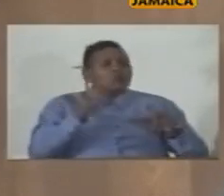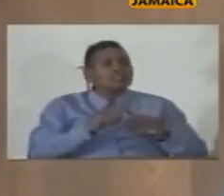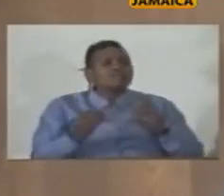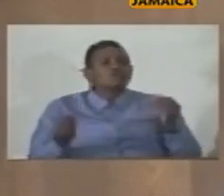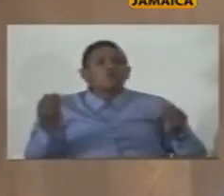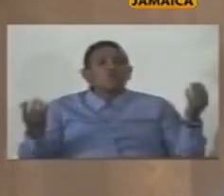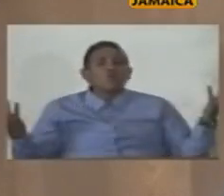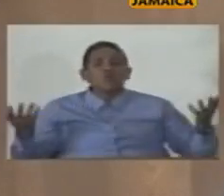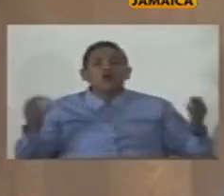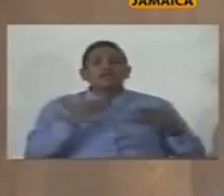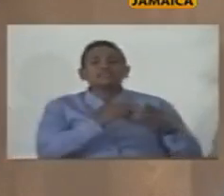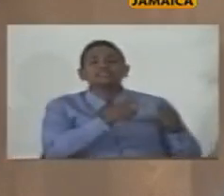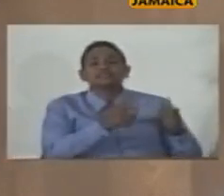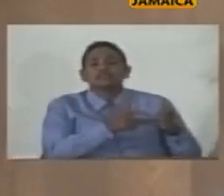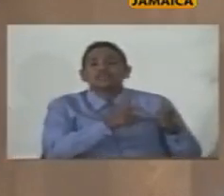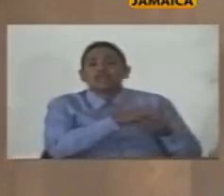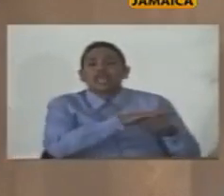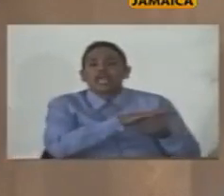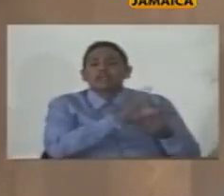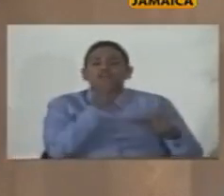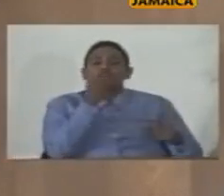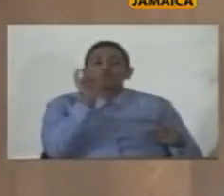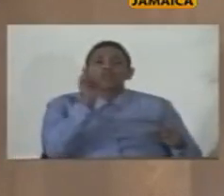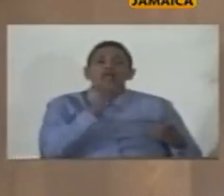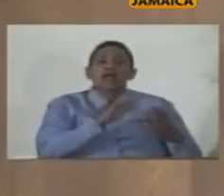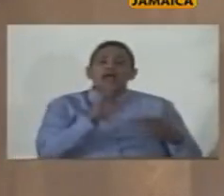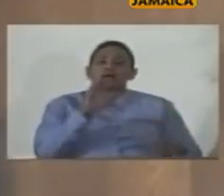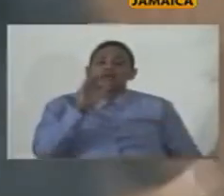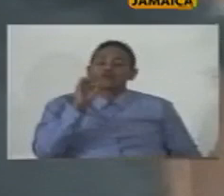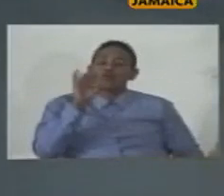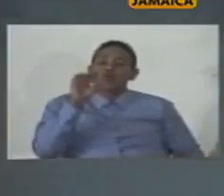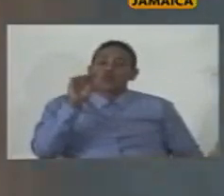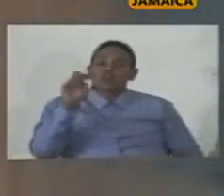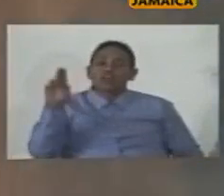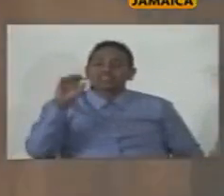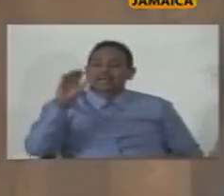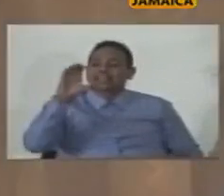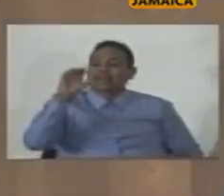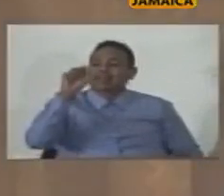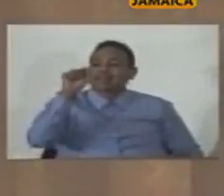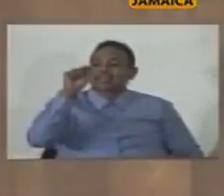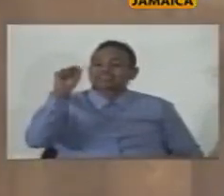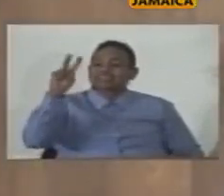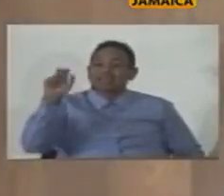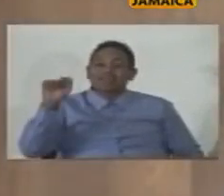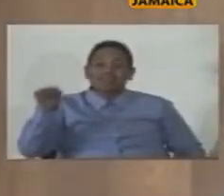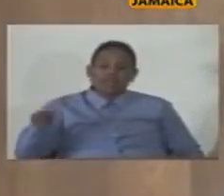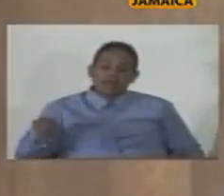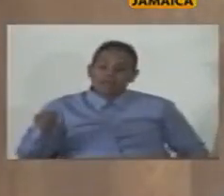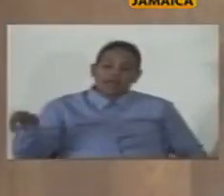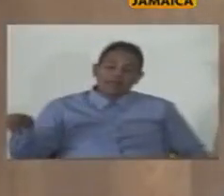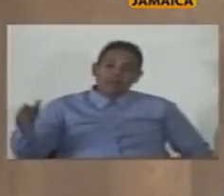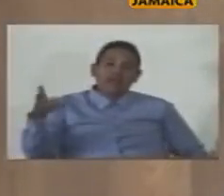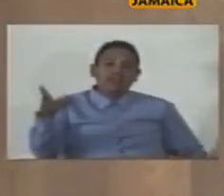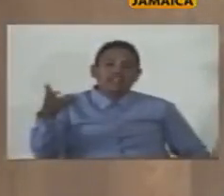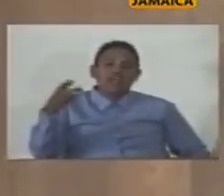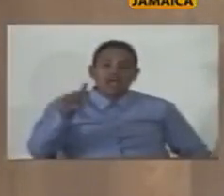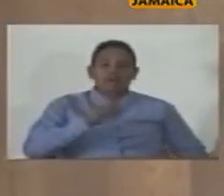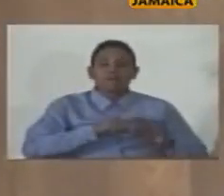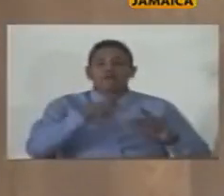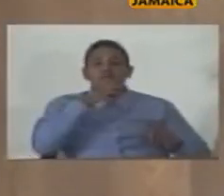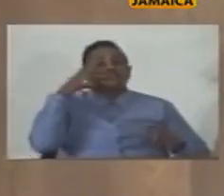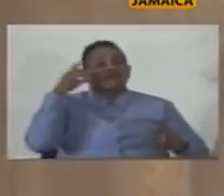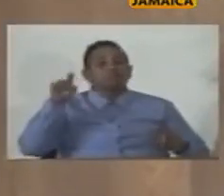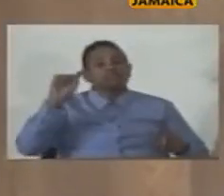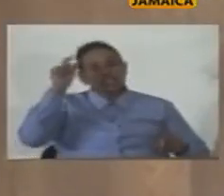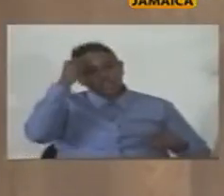these mine-out areas. Crops such as oil nut and cassava can be planted, but the farmers need